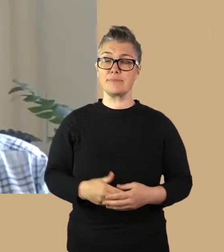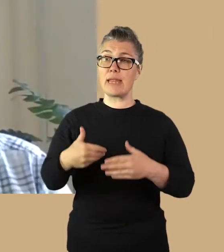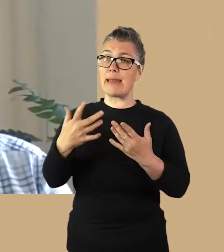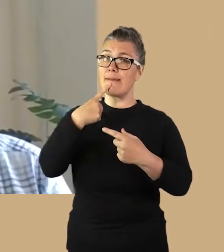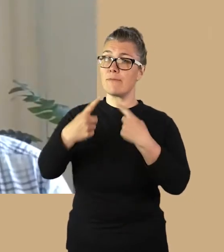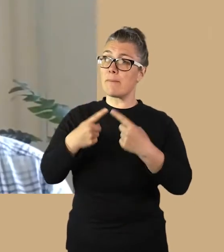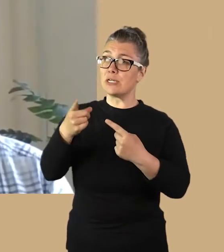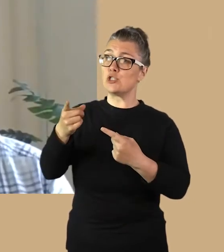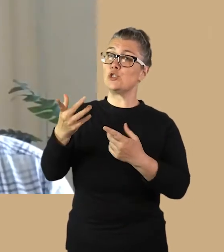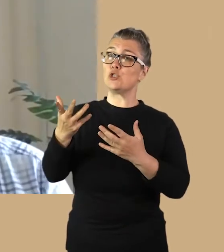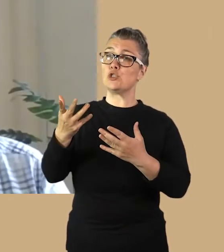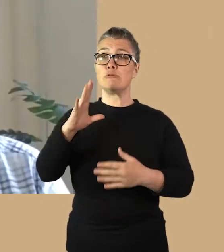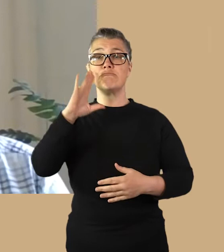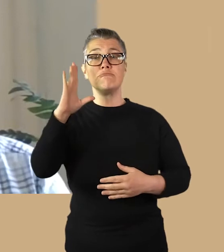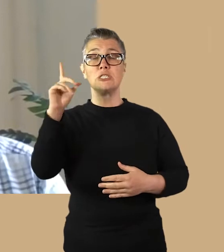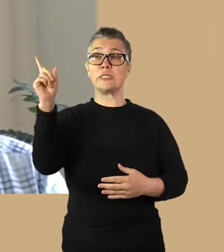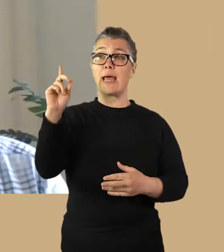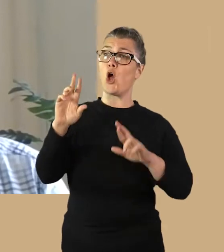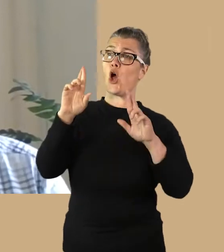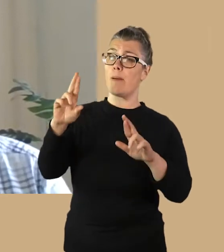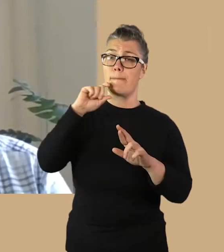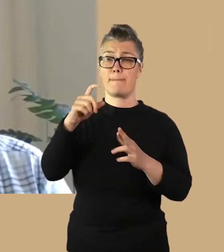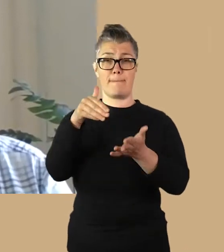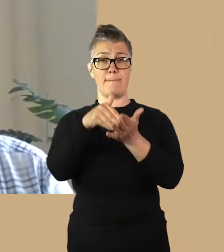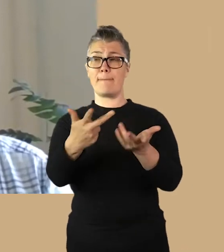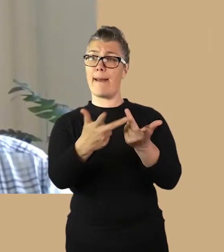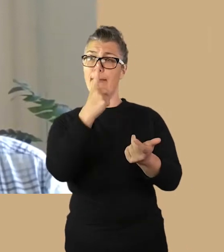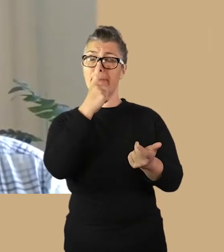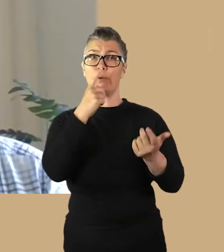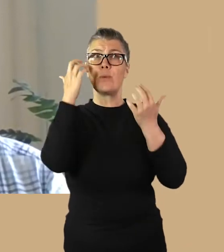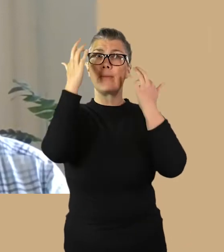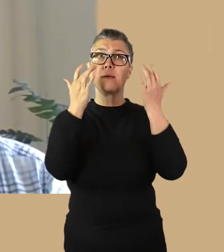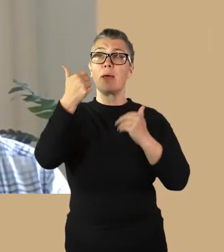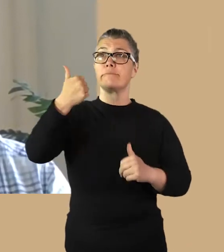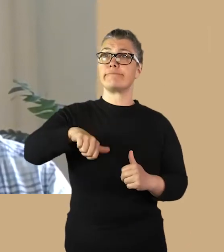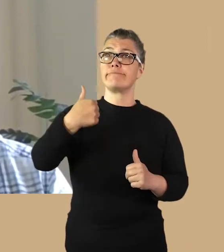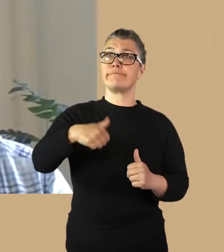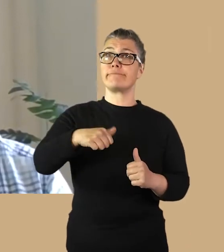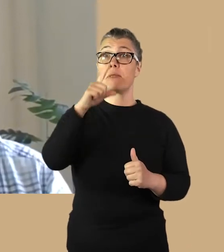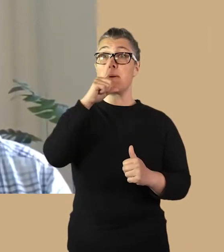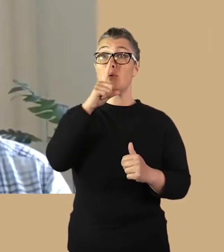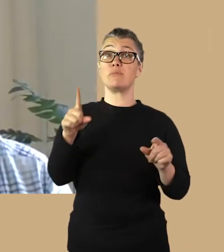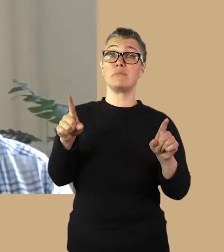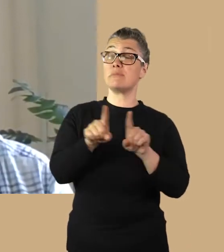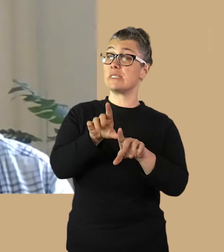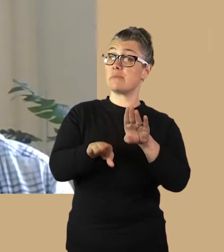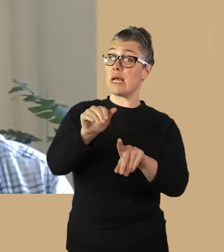Whatever information that you are giving, hopefully will help other people think